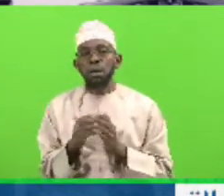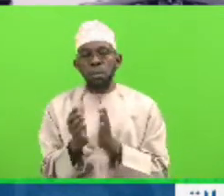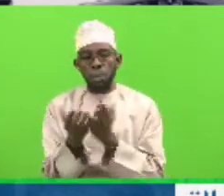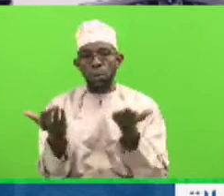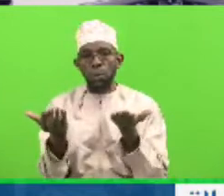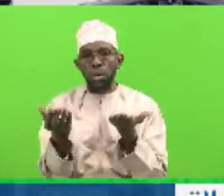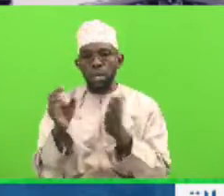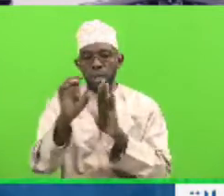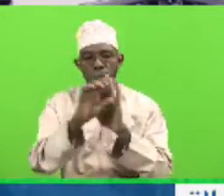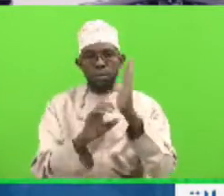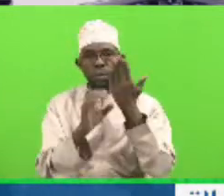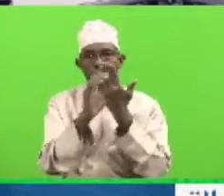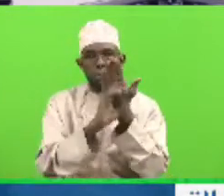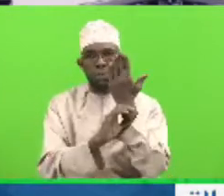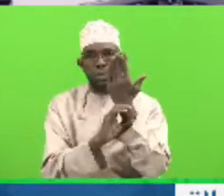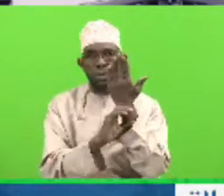series,